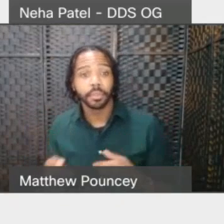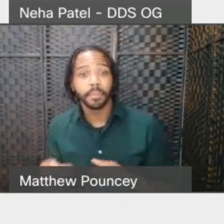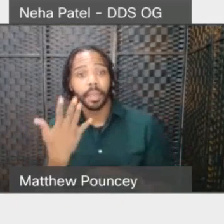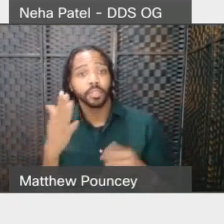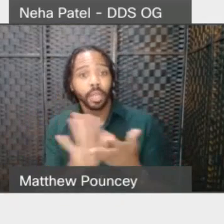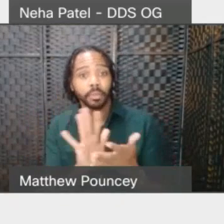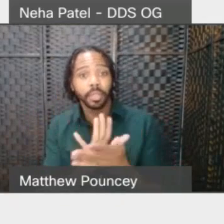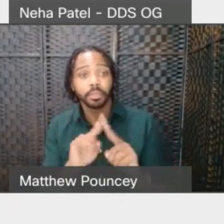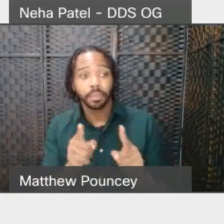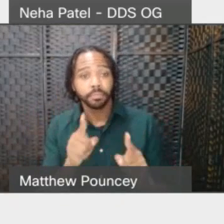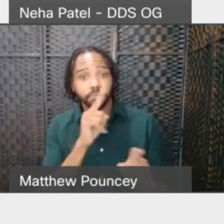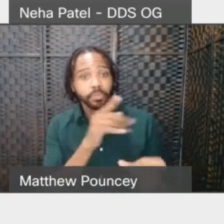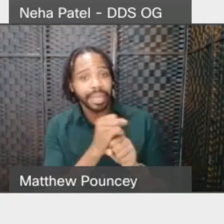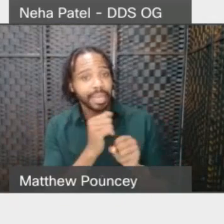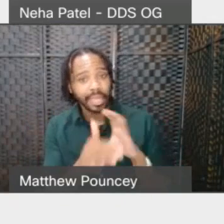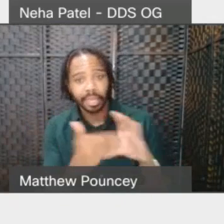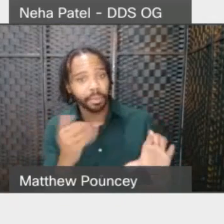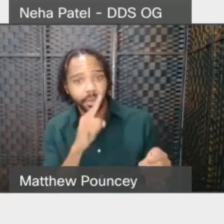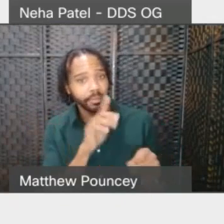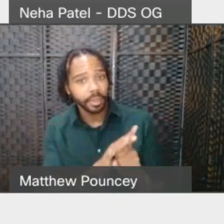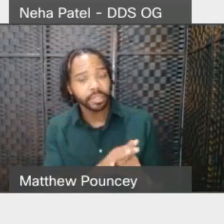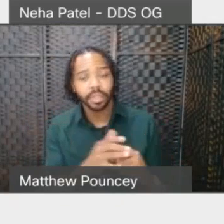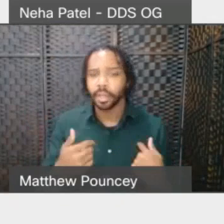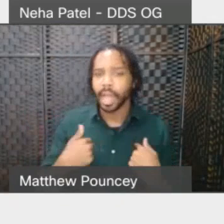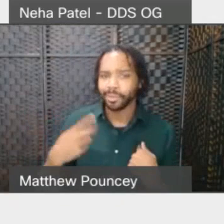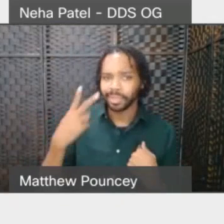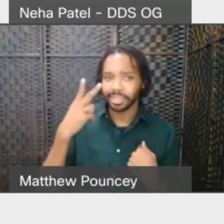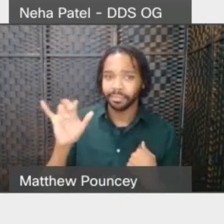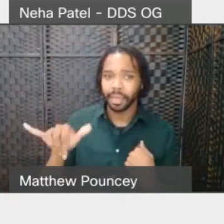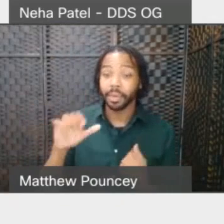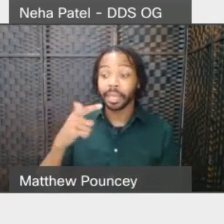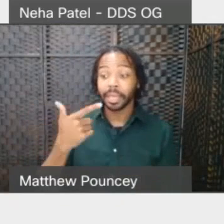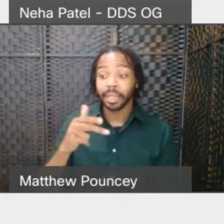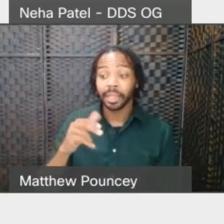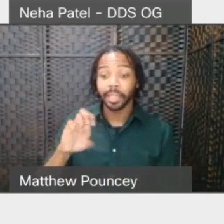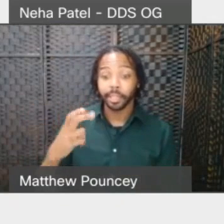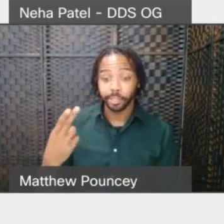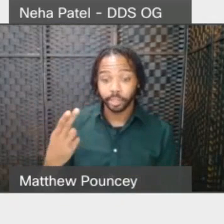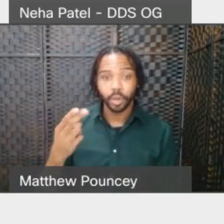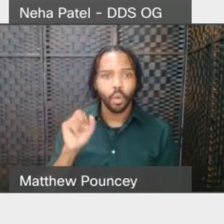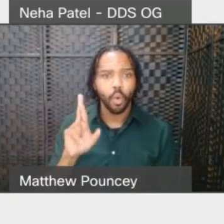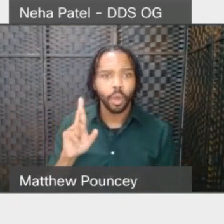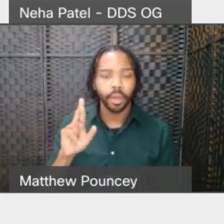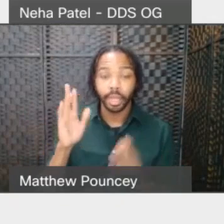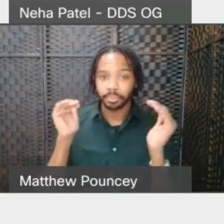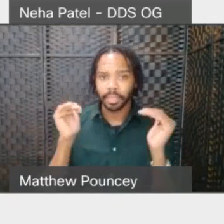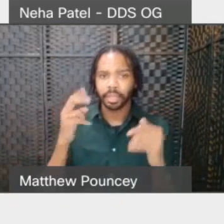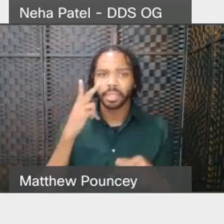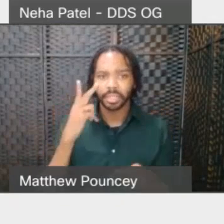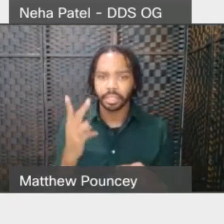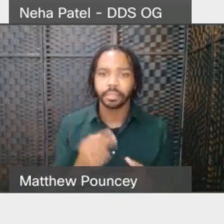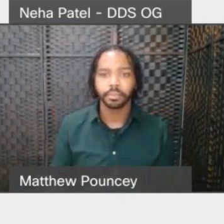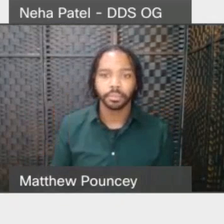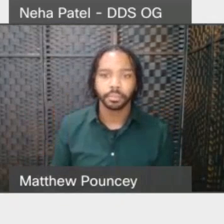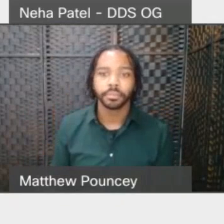been submitted. I will find out if that was a glitch or is that expected. I